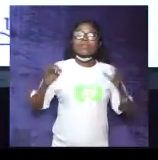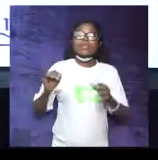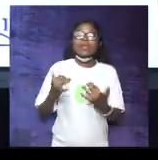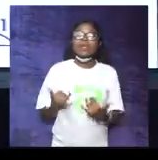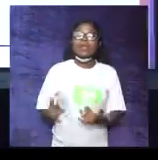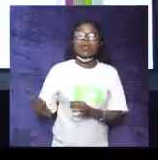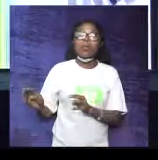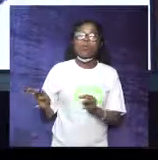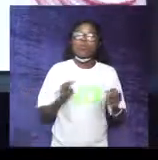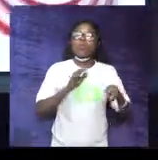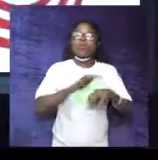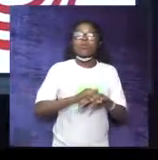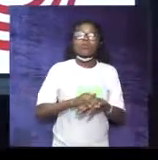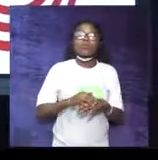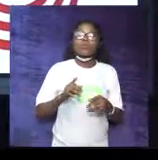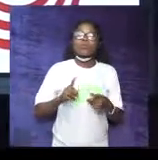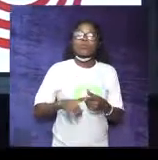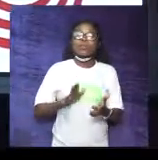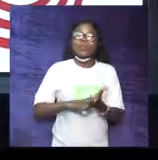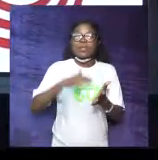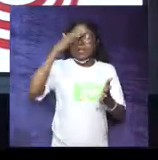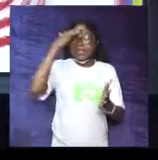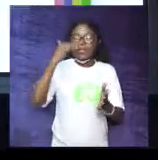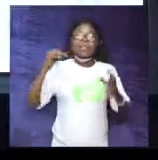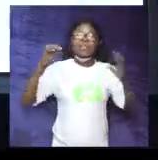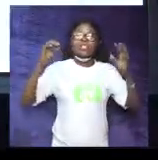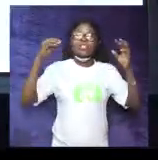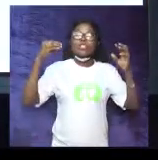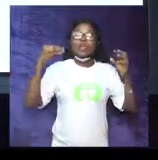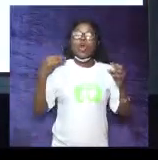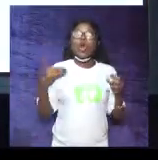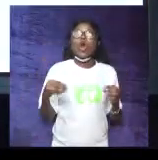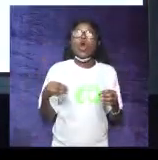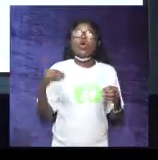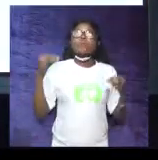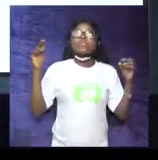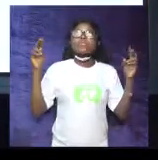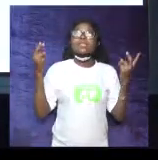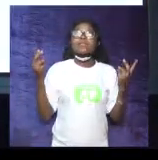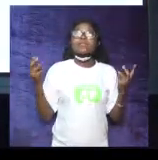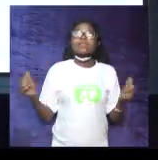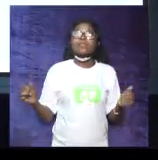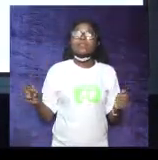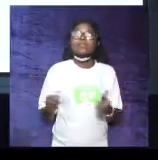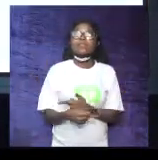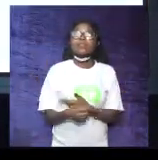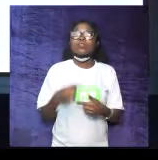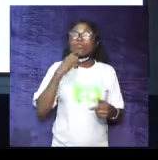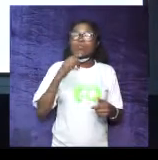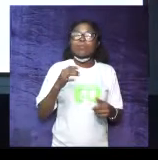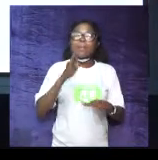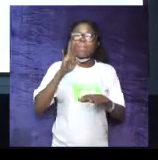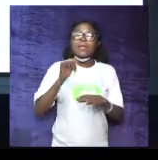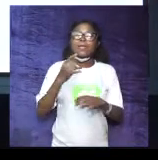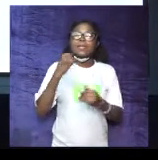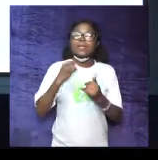Now moving on to the learning objectives for today. By the end of this lesson, you should be able to